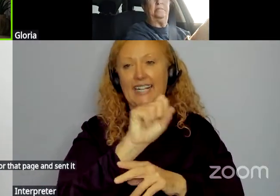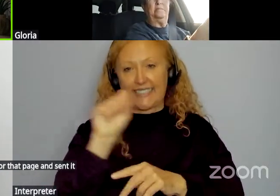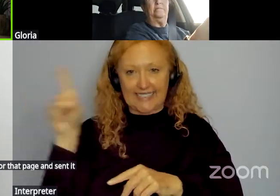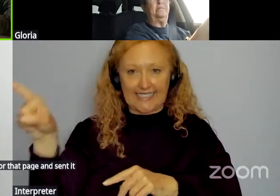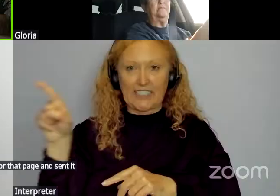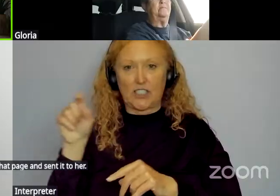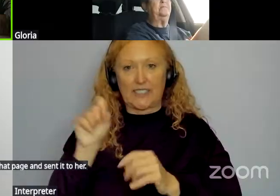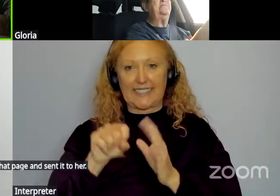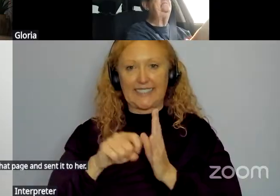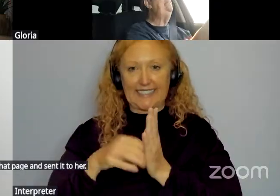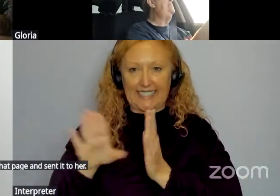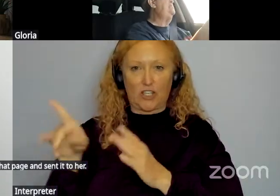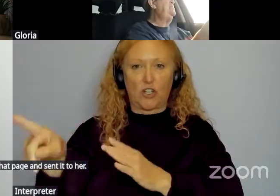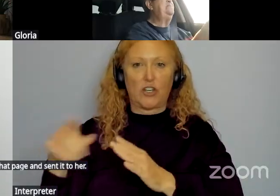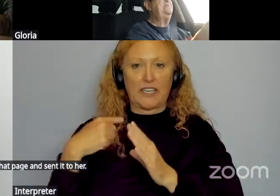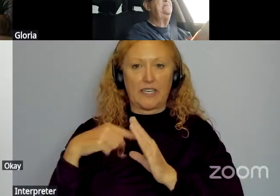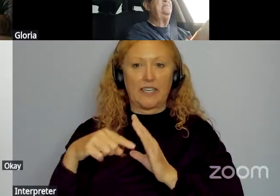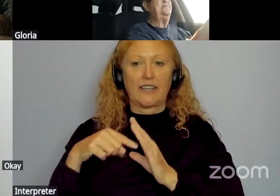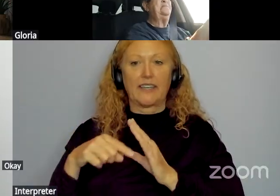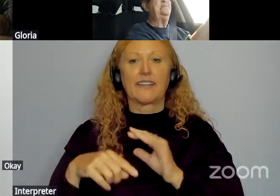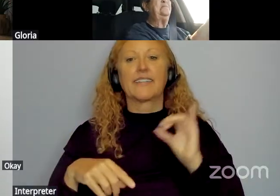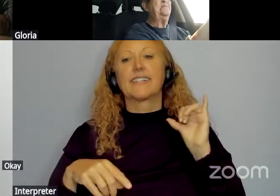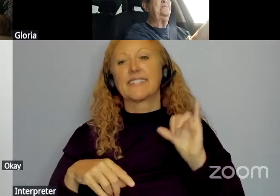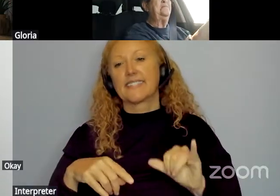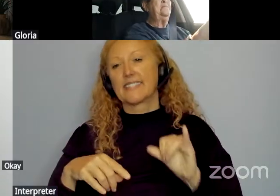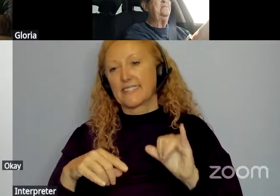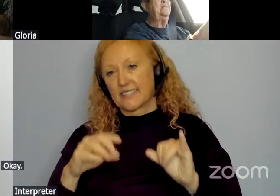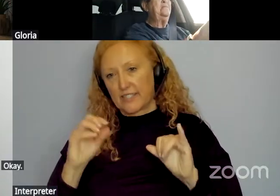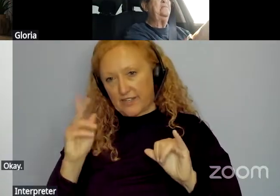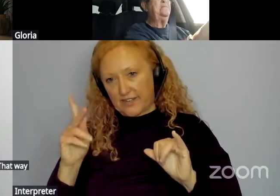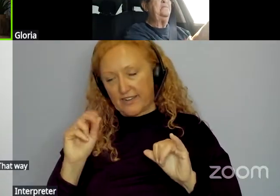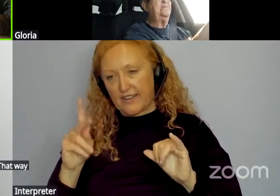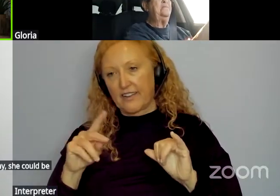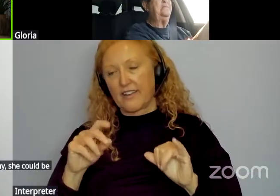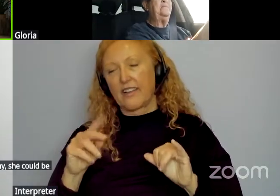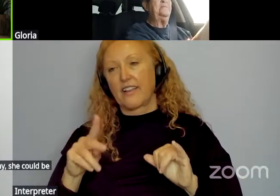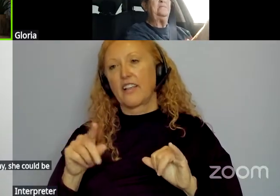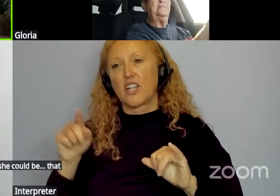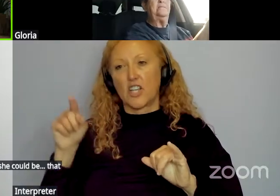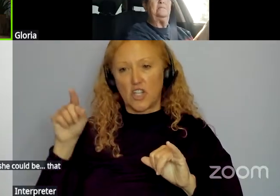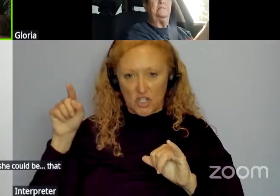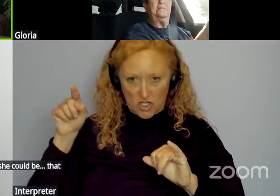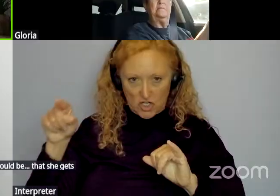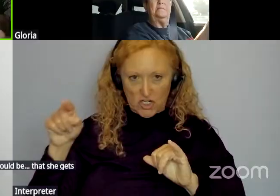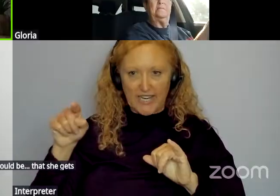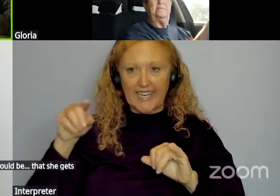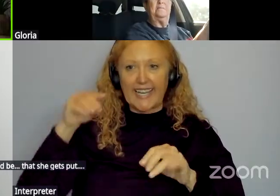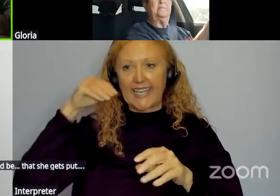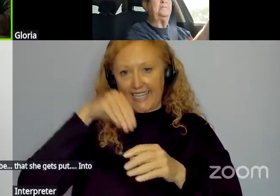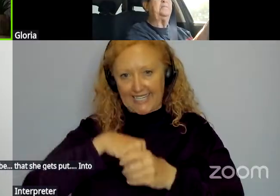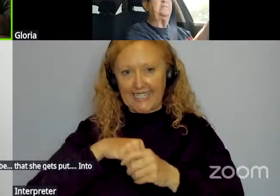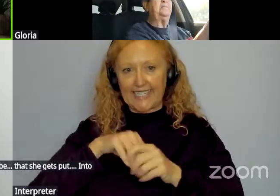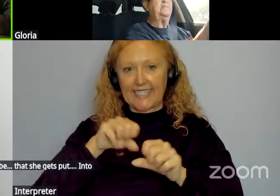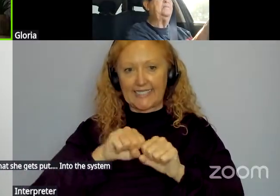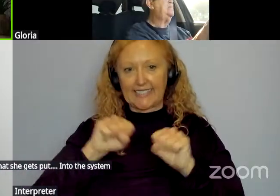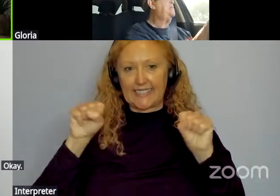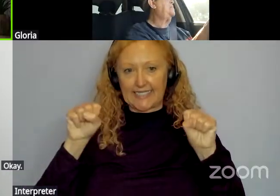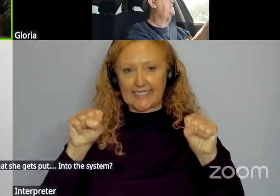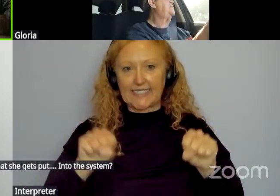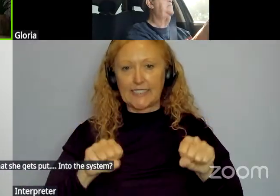her. Okay. That way that she gets put into the system.